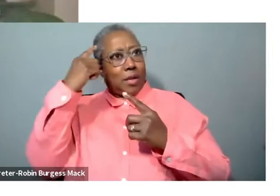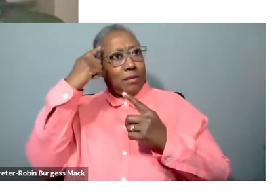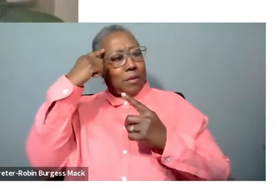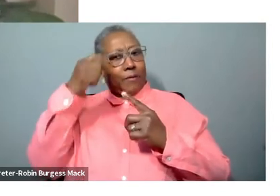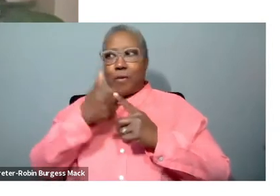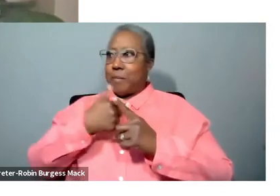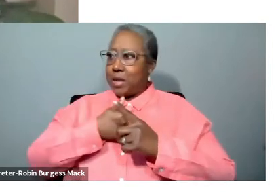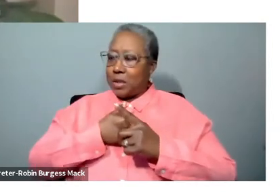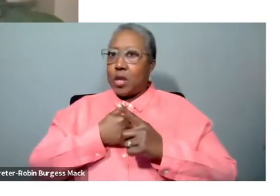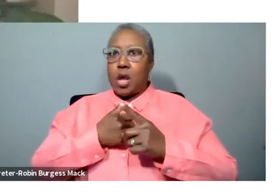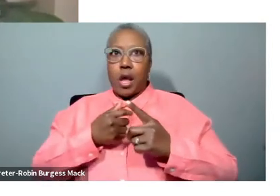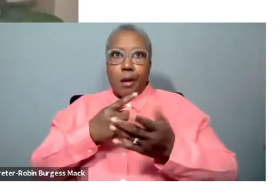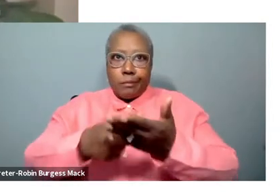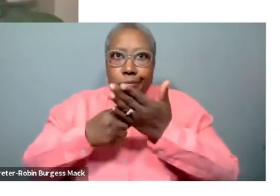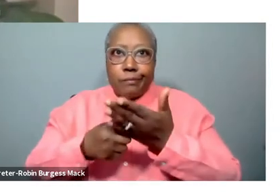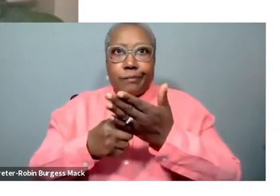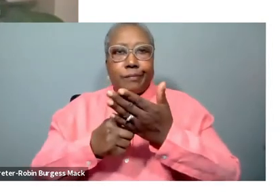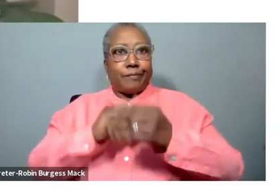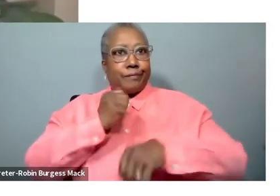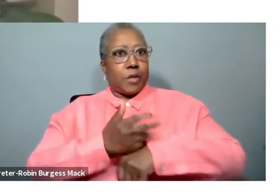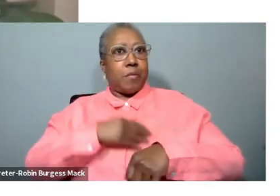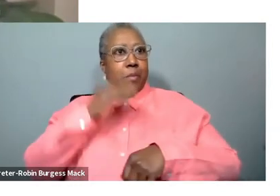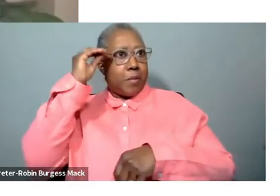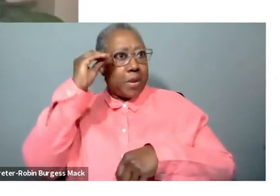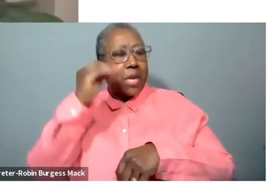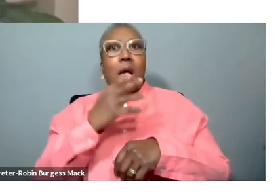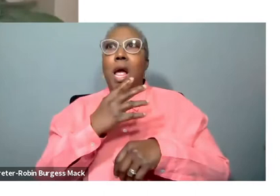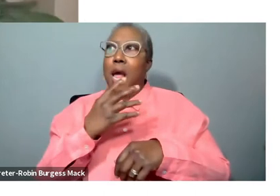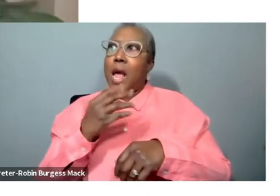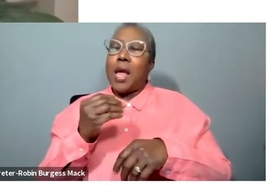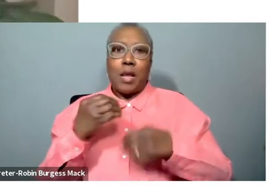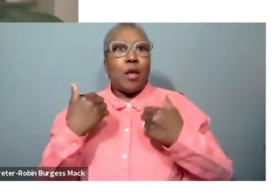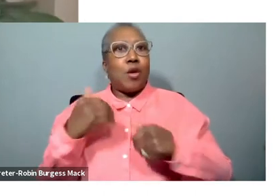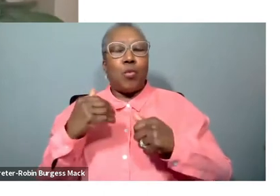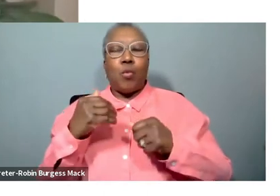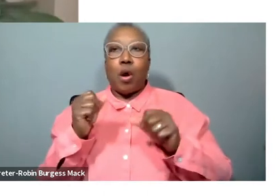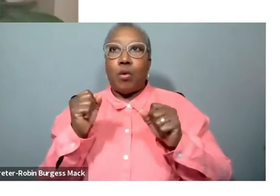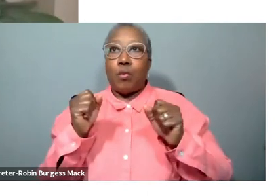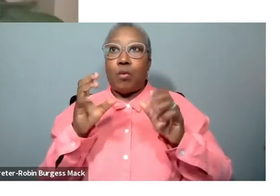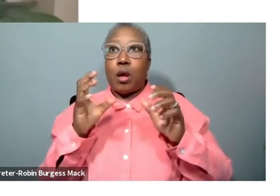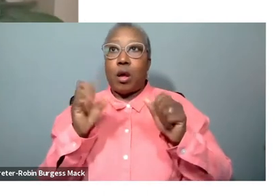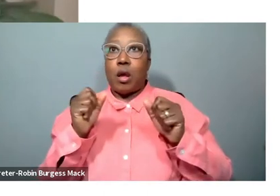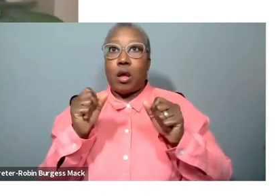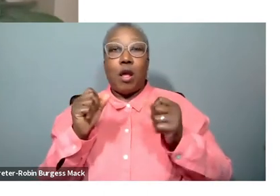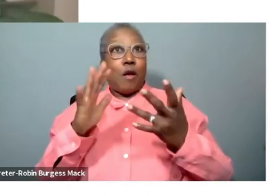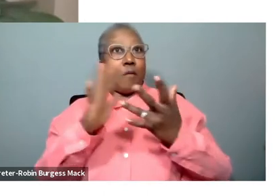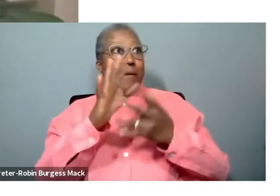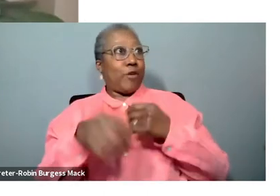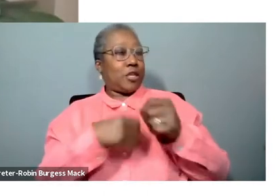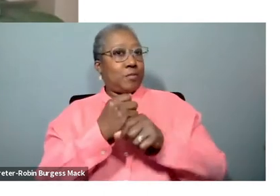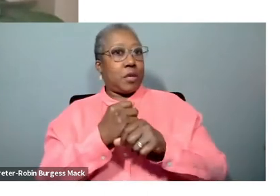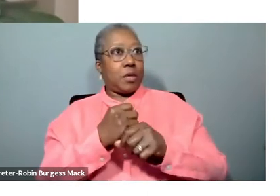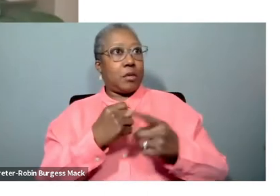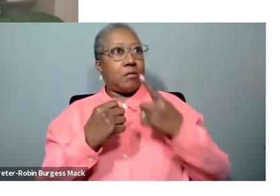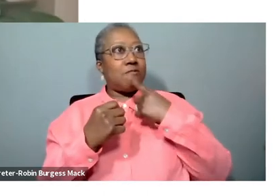myself, how to argue and hold an opinion. It was a revelation for me in freshman year to be